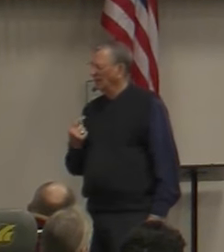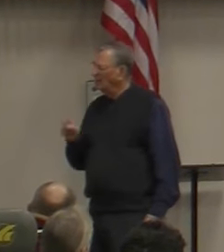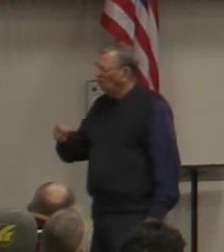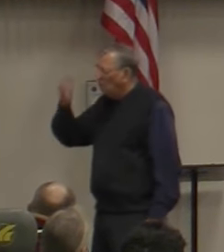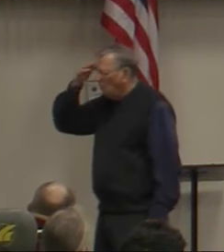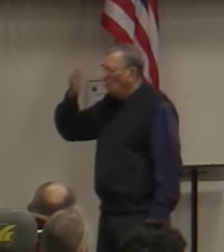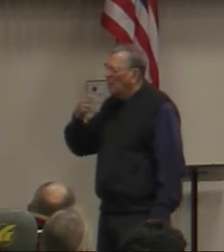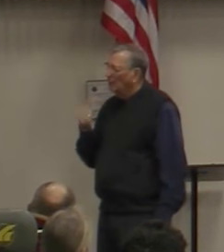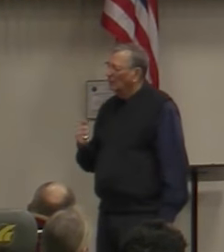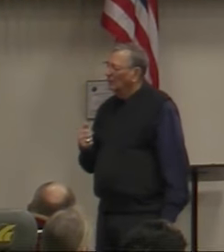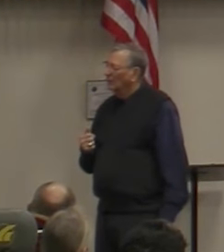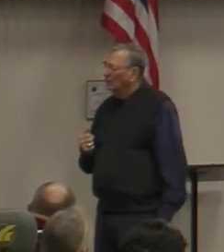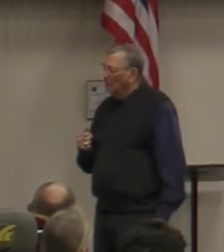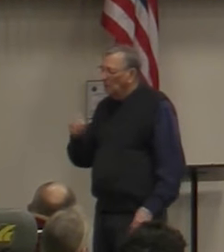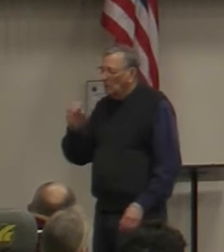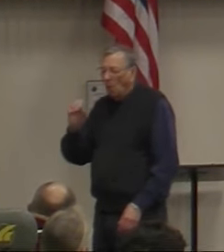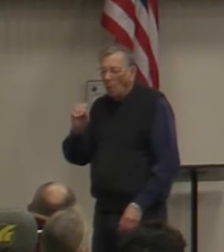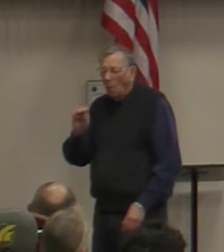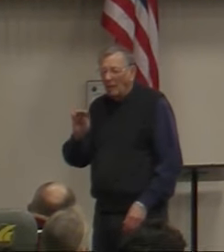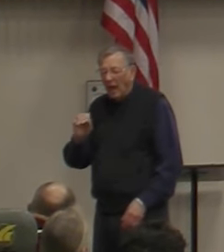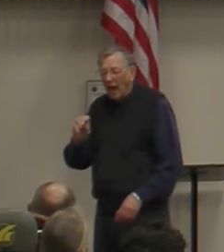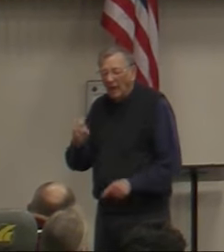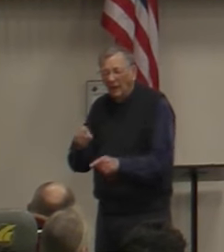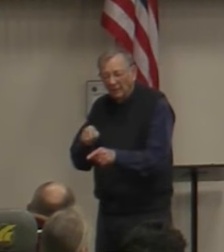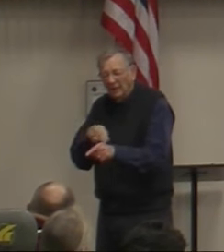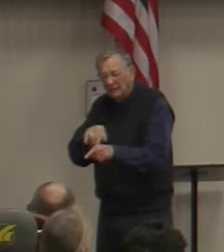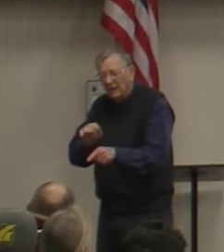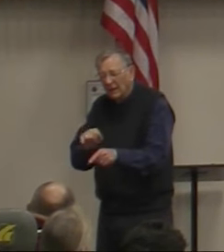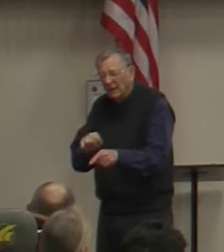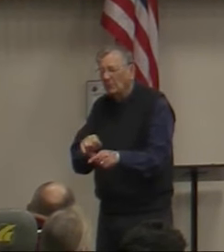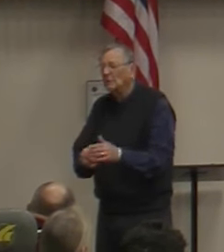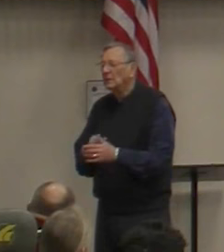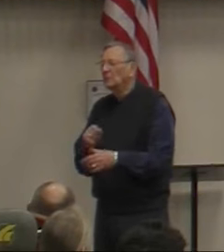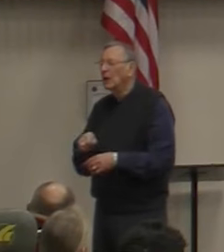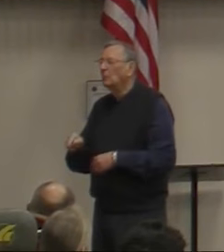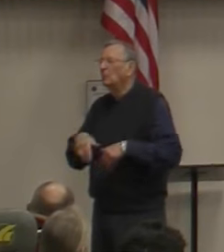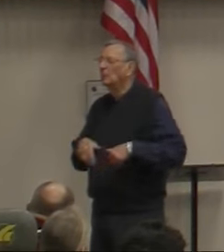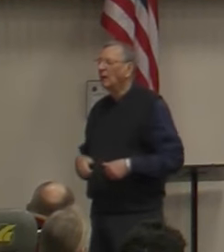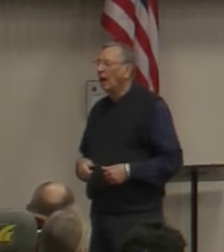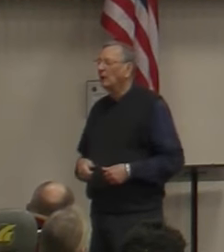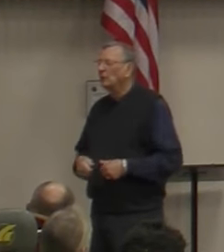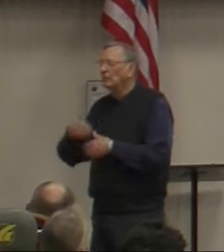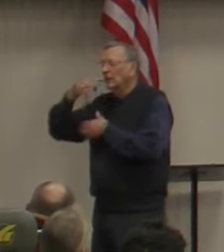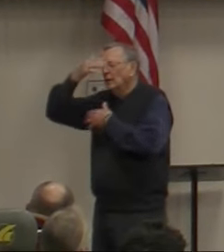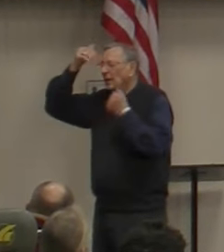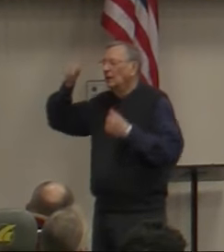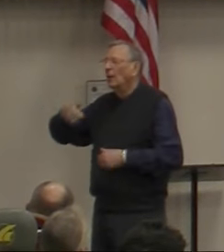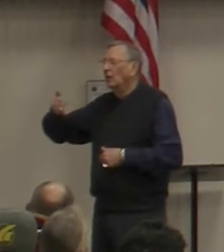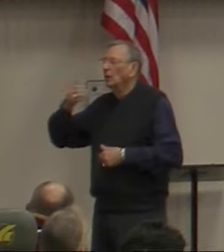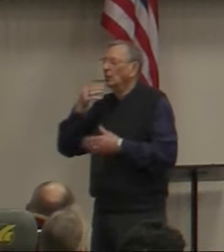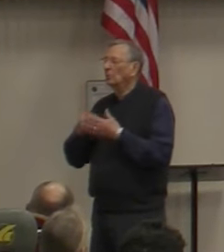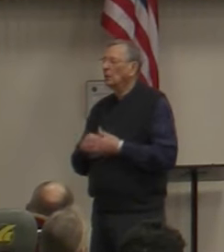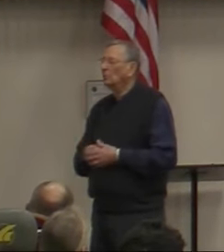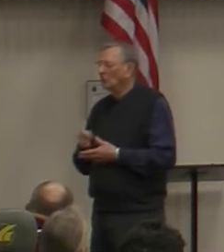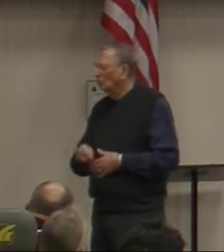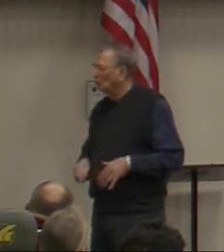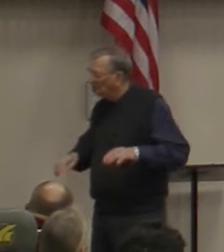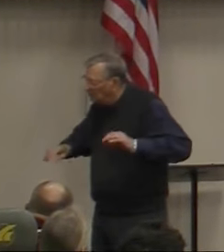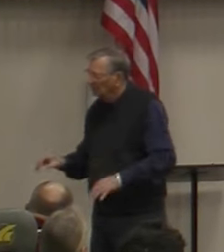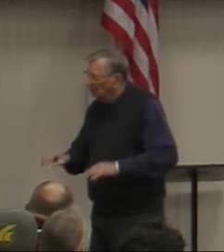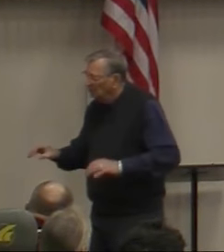He talked to Obadiah, remember? But sometimes when you're tired, sometimes when you've given it all